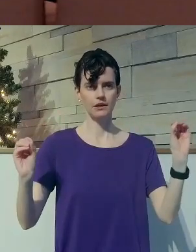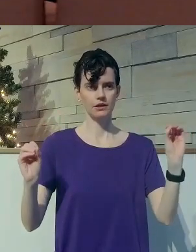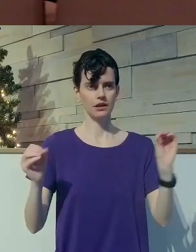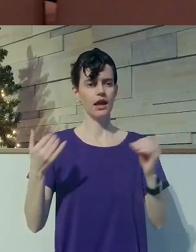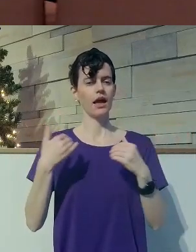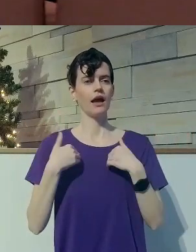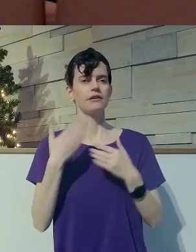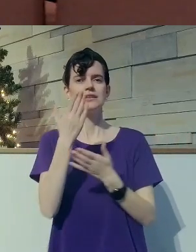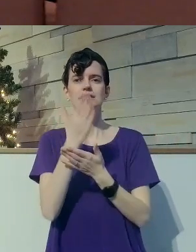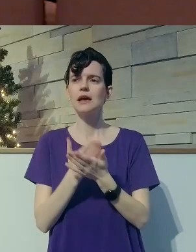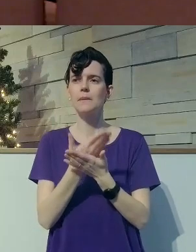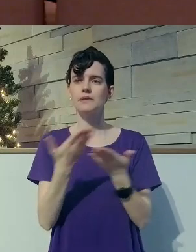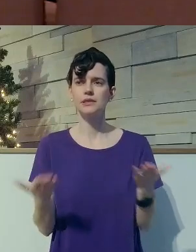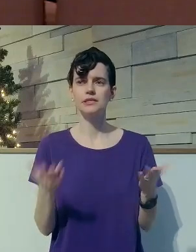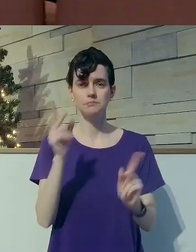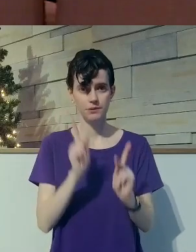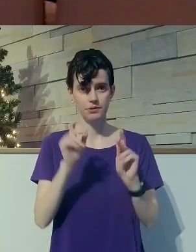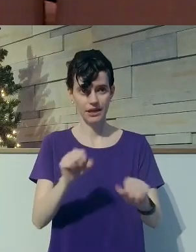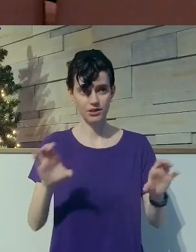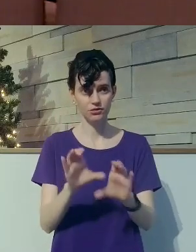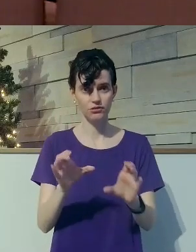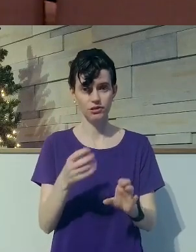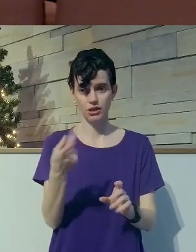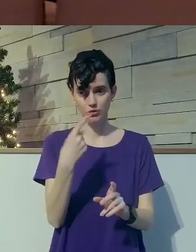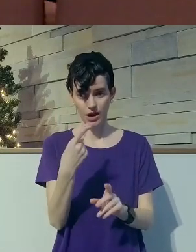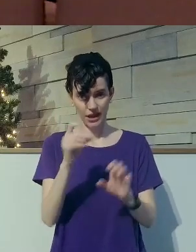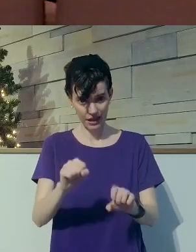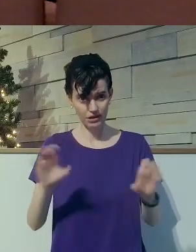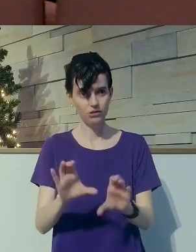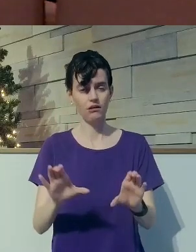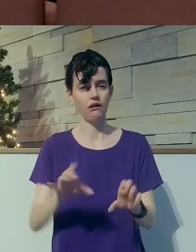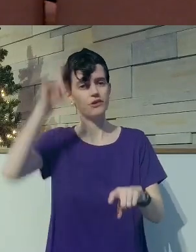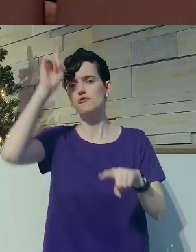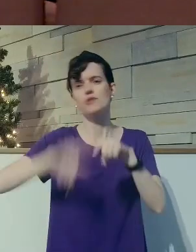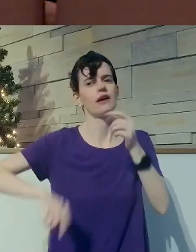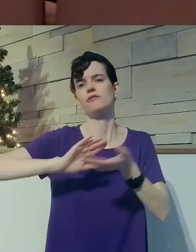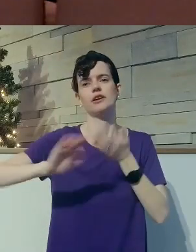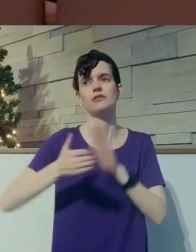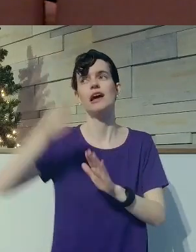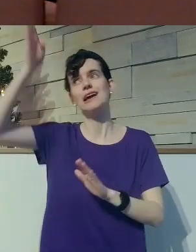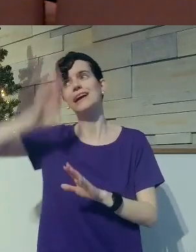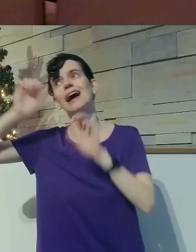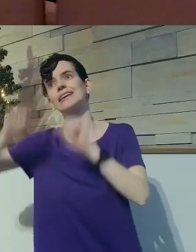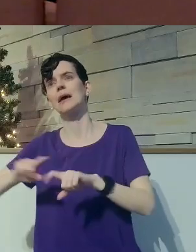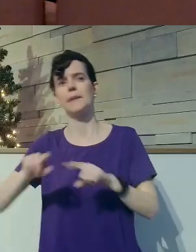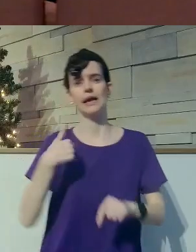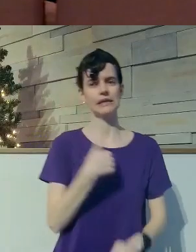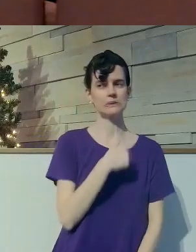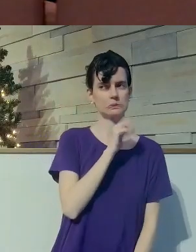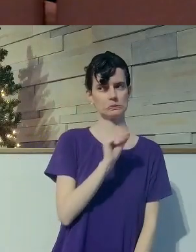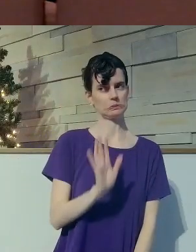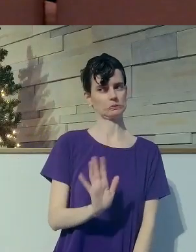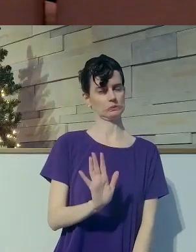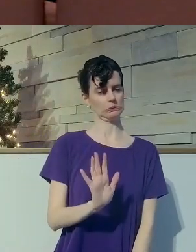there are some actions that people can do, that you and I can do, that are unforgivable. Maybe God can, but you know what? Not us.